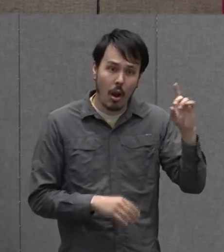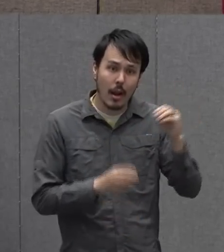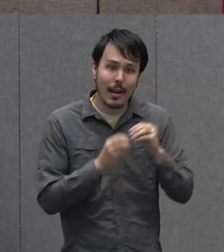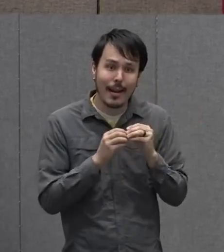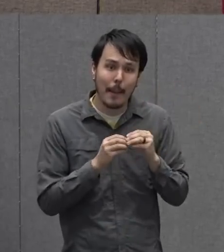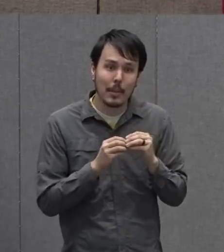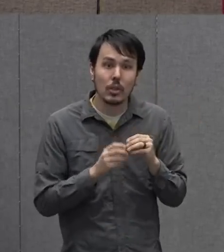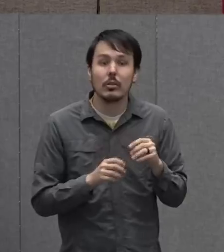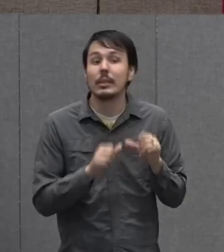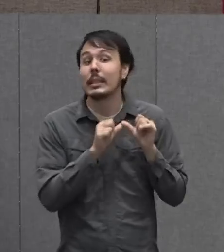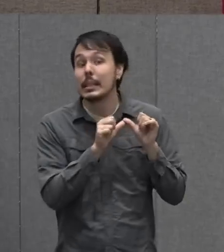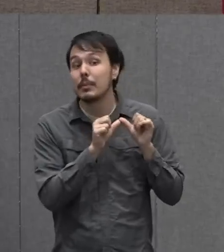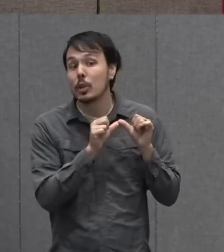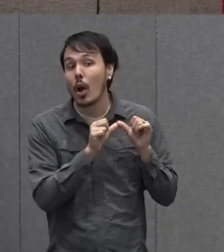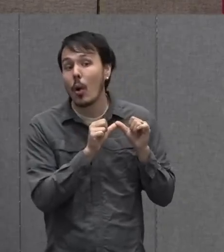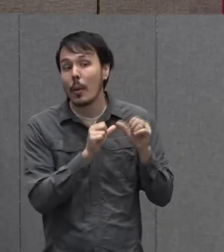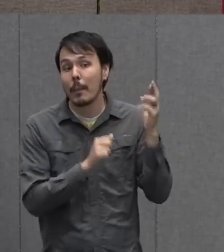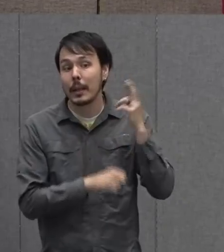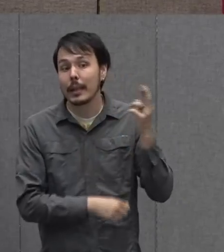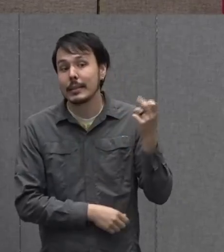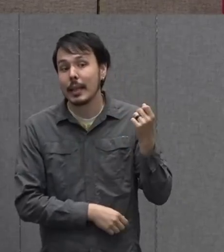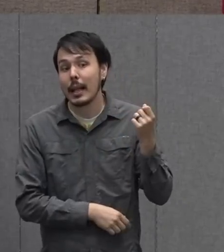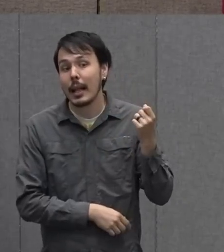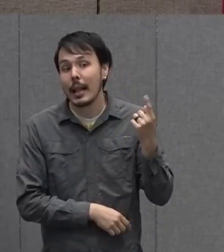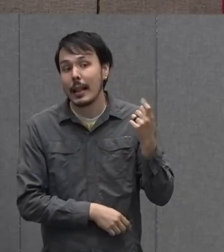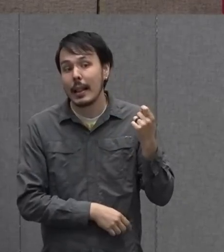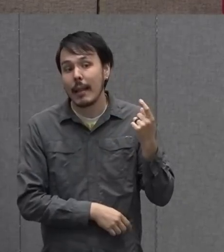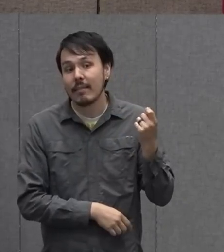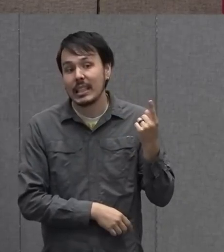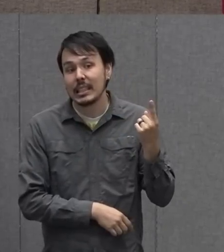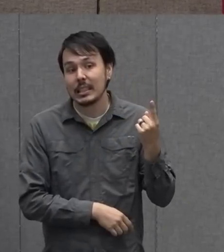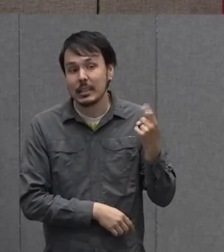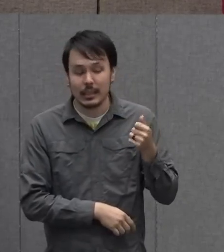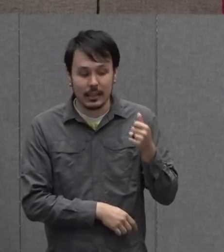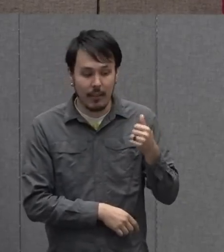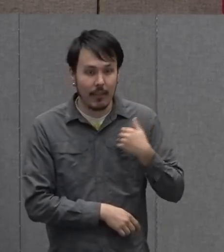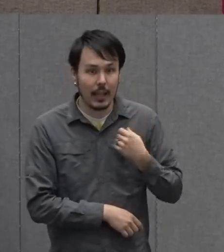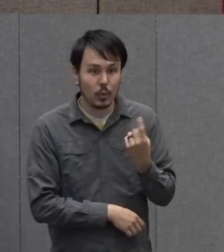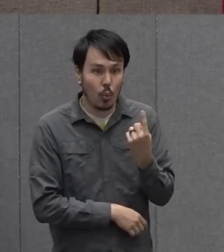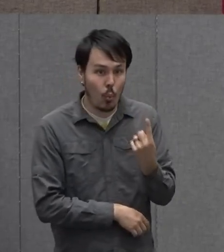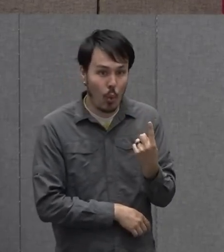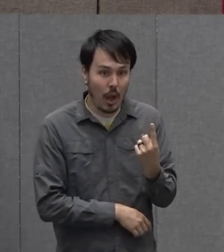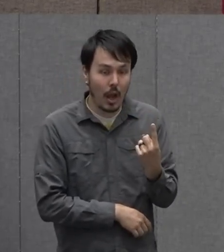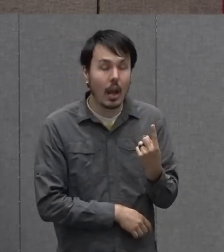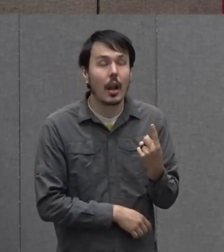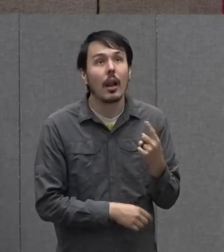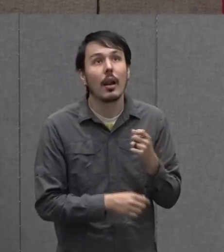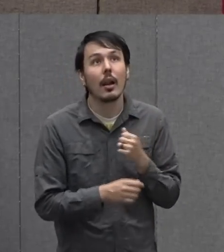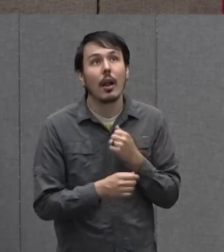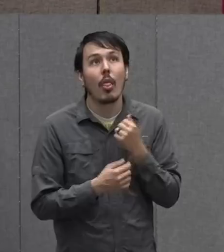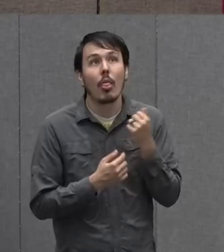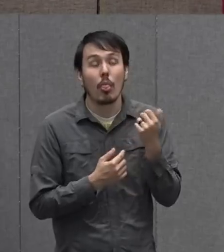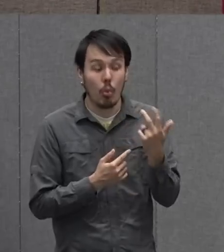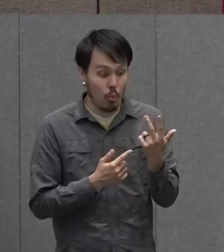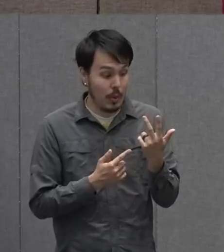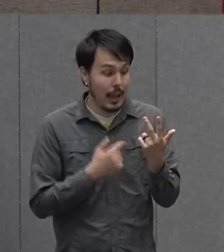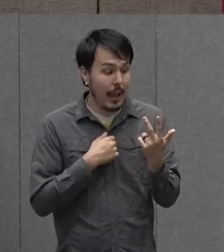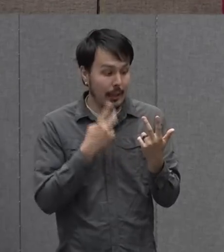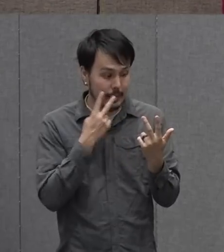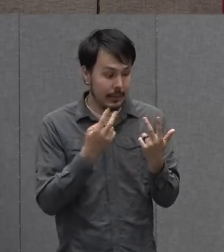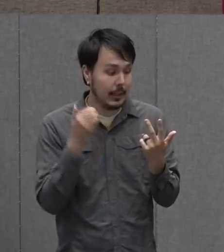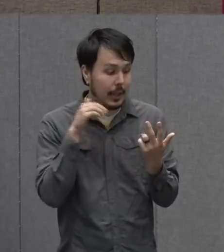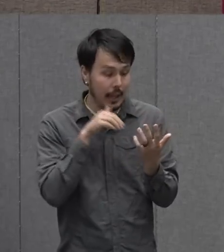going because 11 has a 1 in the ones place. There's another 3. 13 is